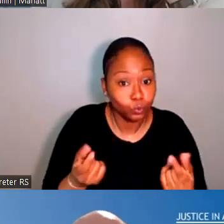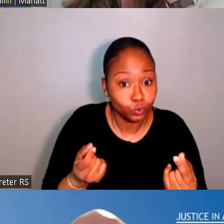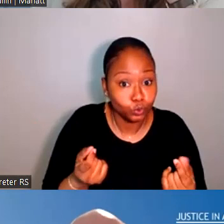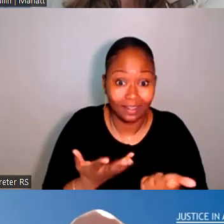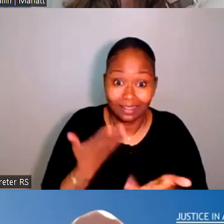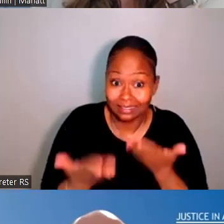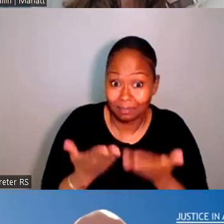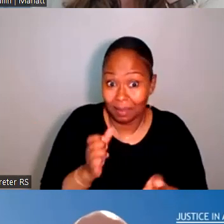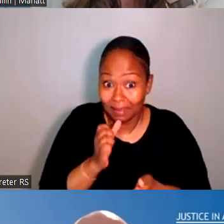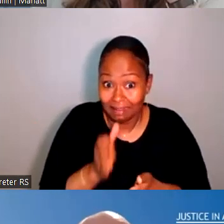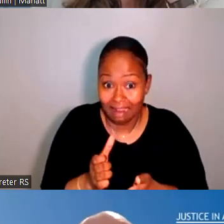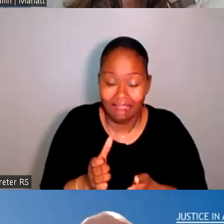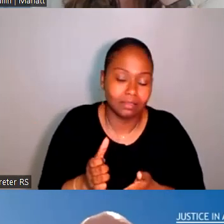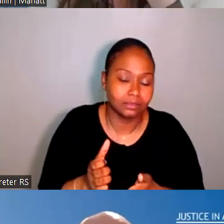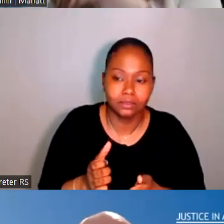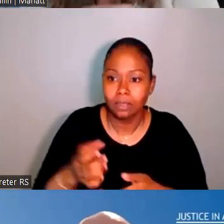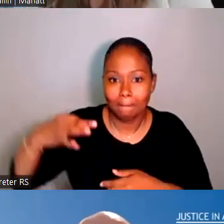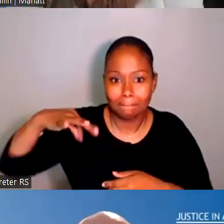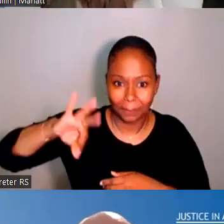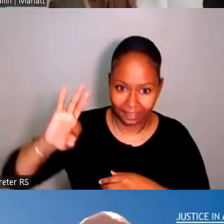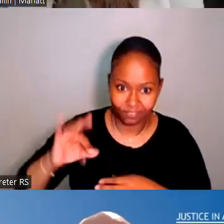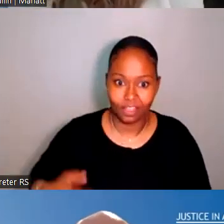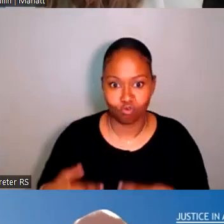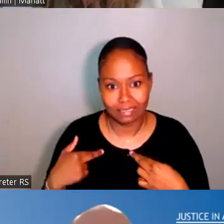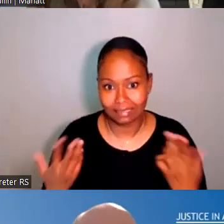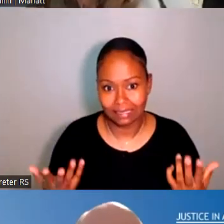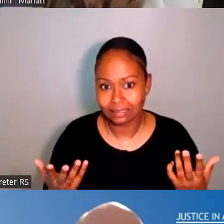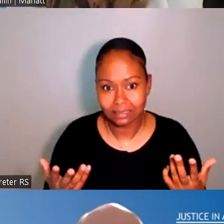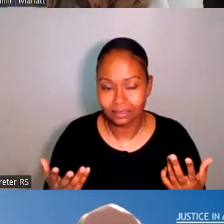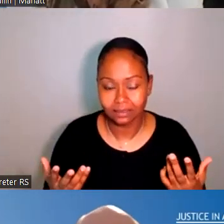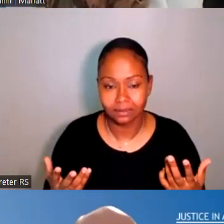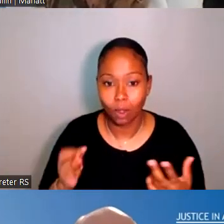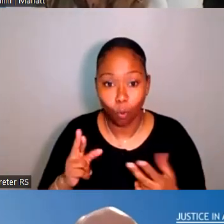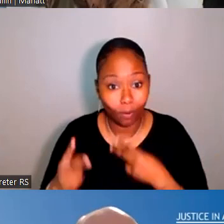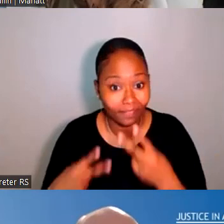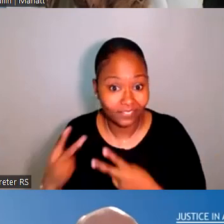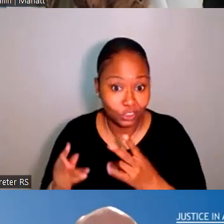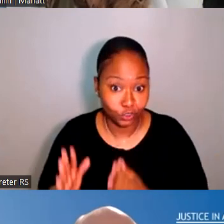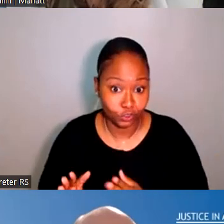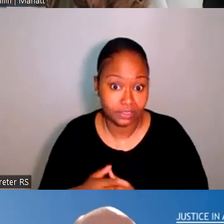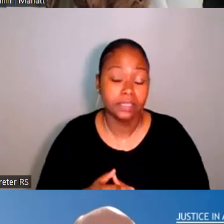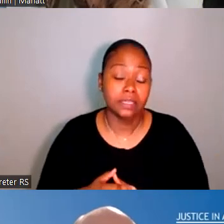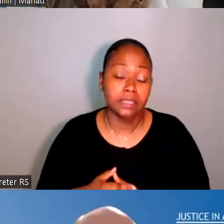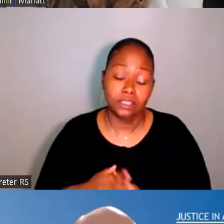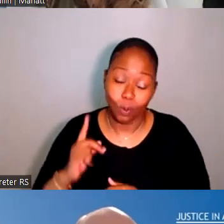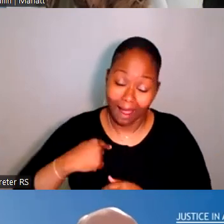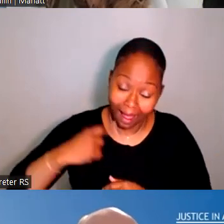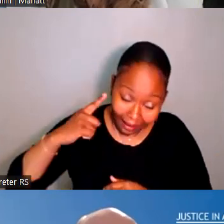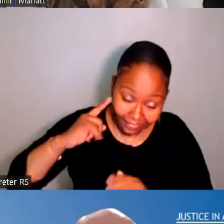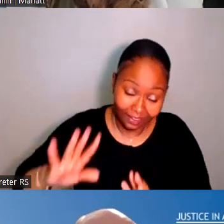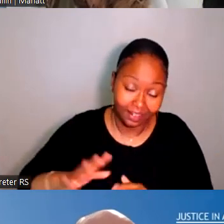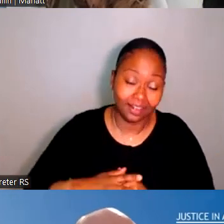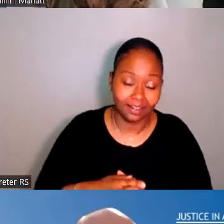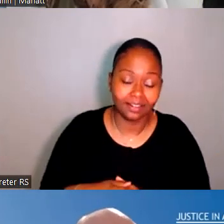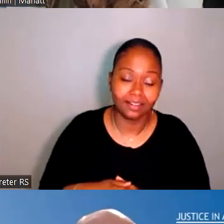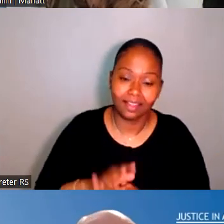not be beneficial to residents and visitors. So I think, I think